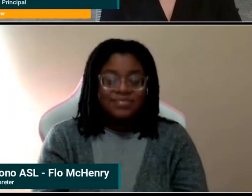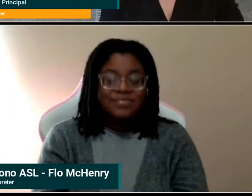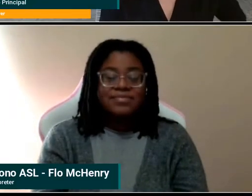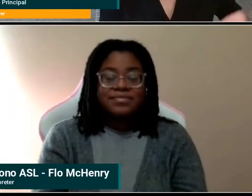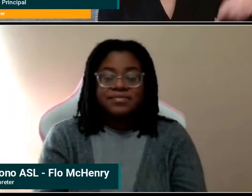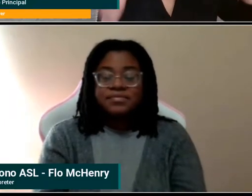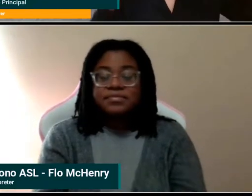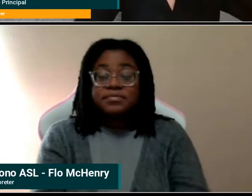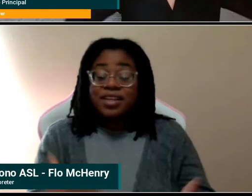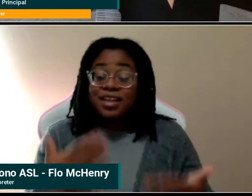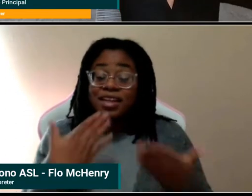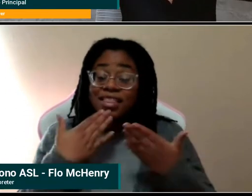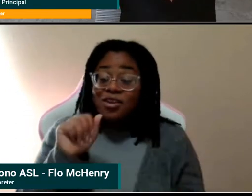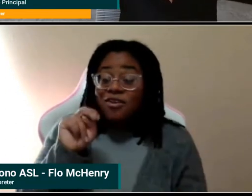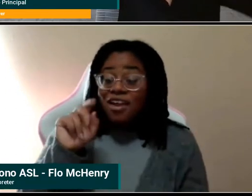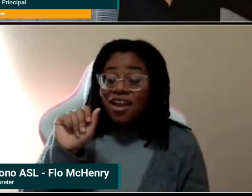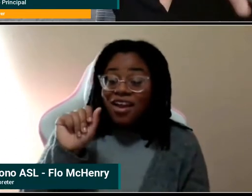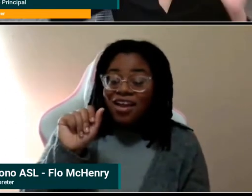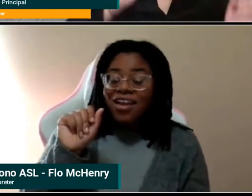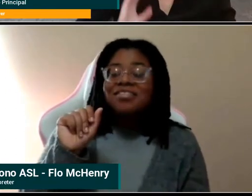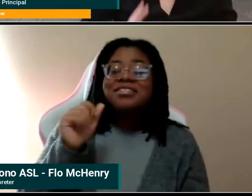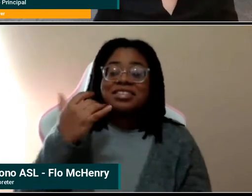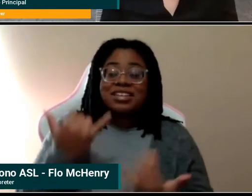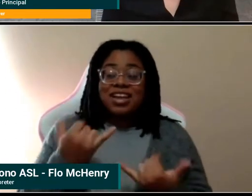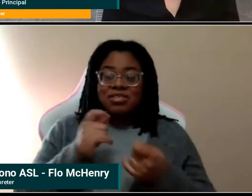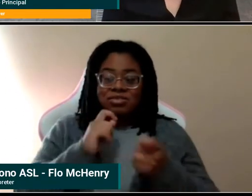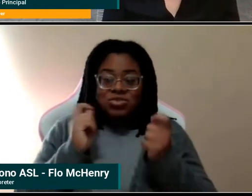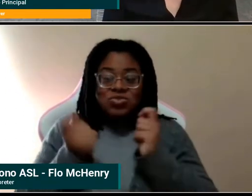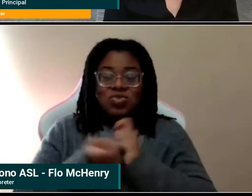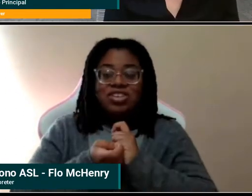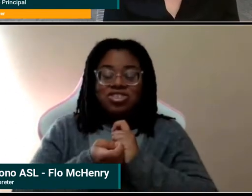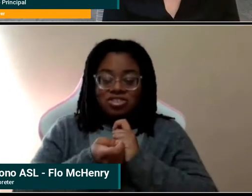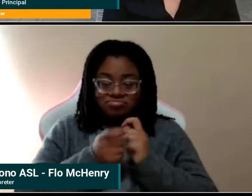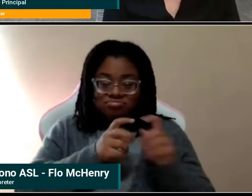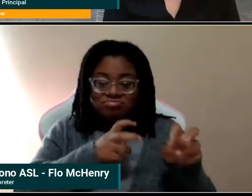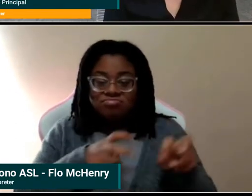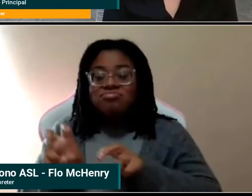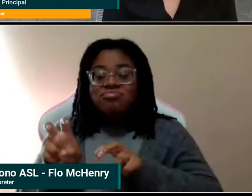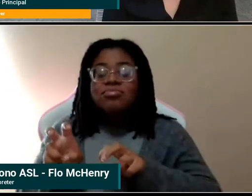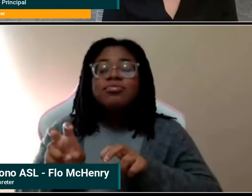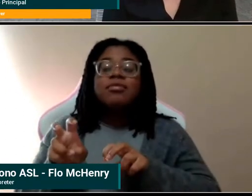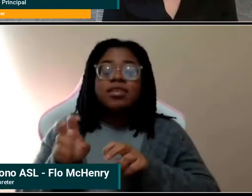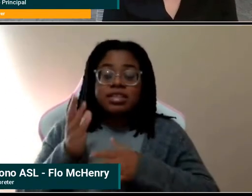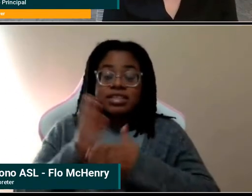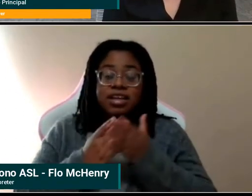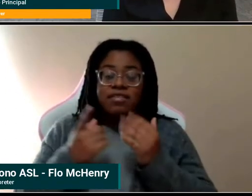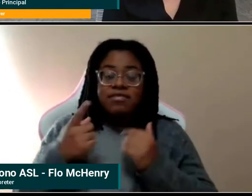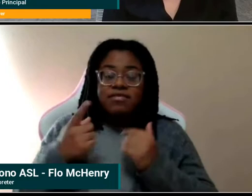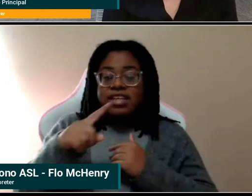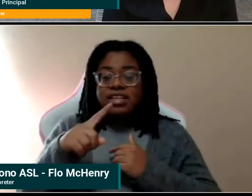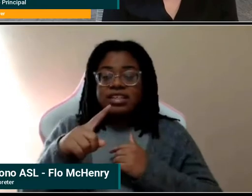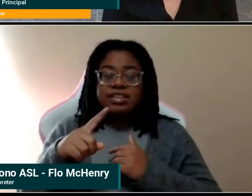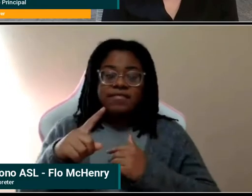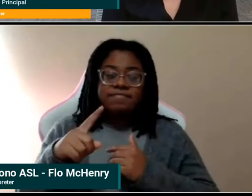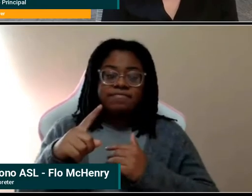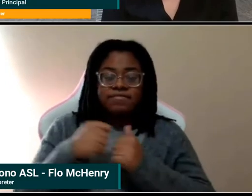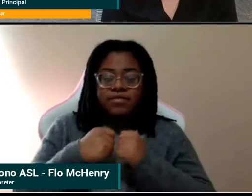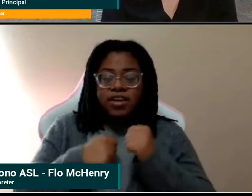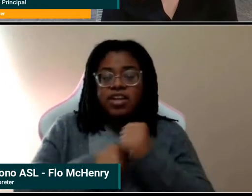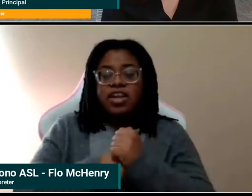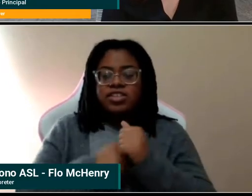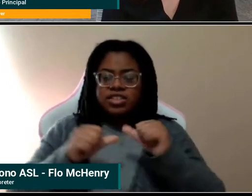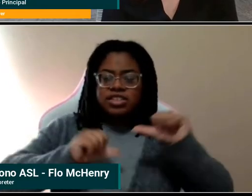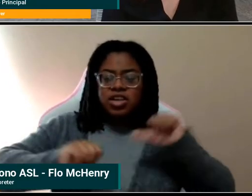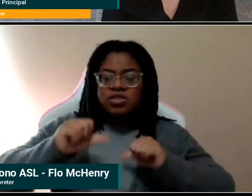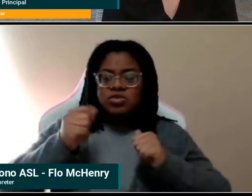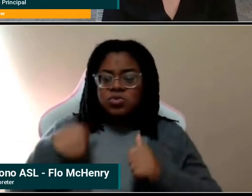Thank you, Anna. And now switching gears from some of the sort of foundational science of what we can